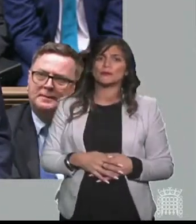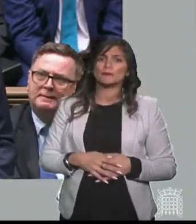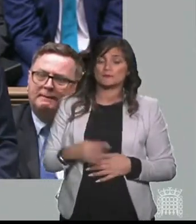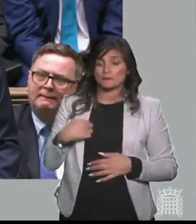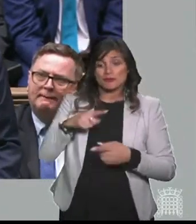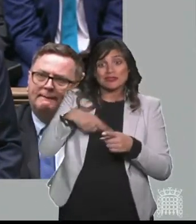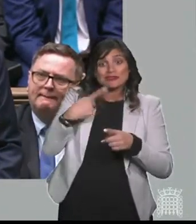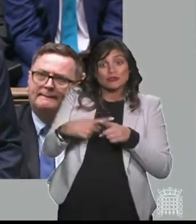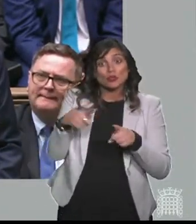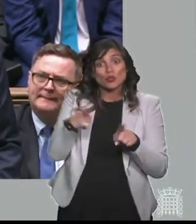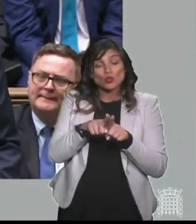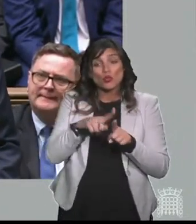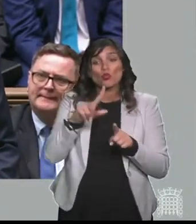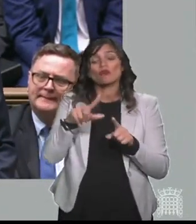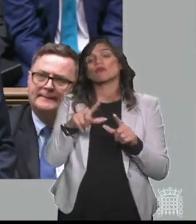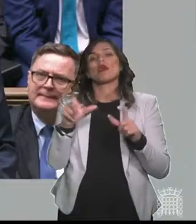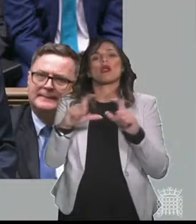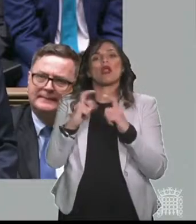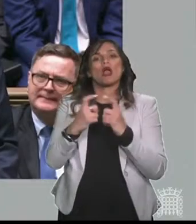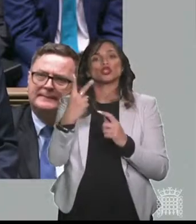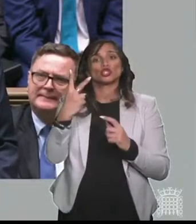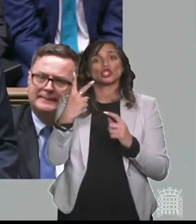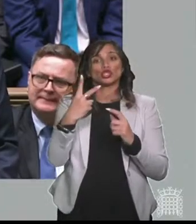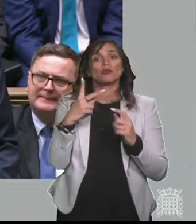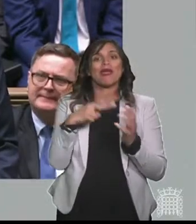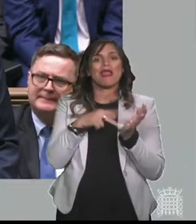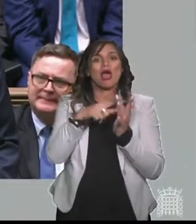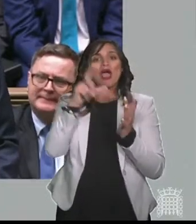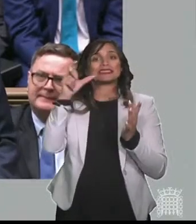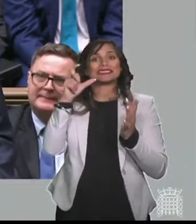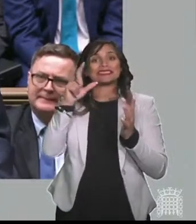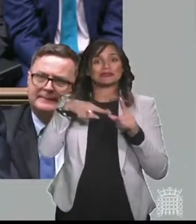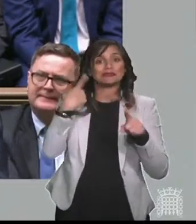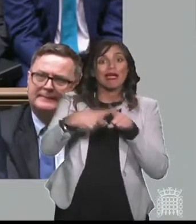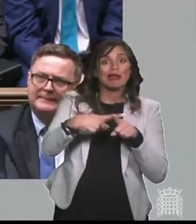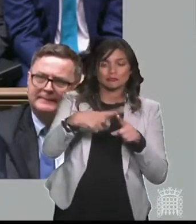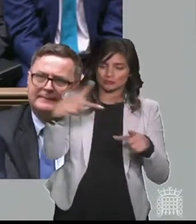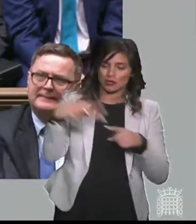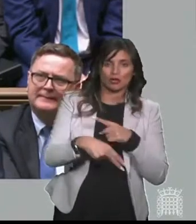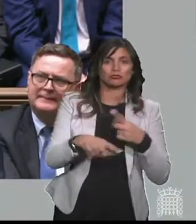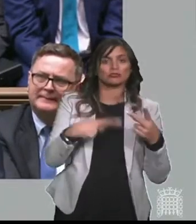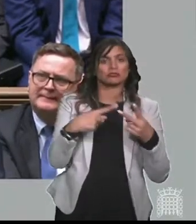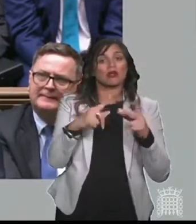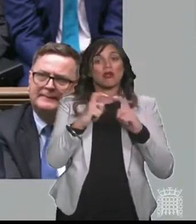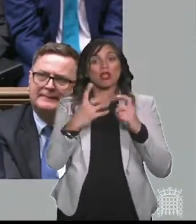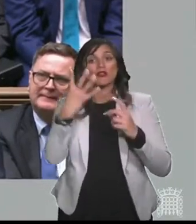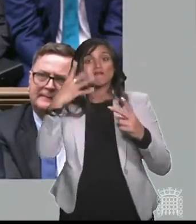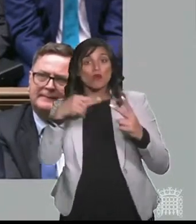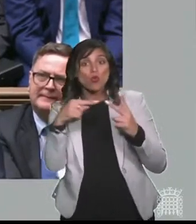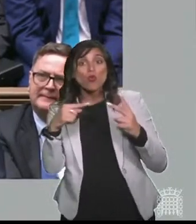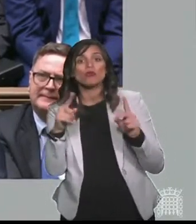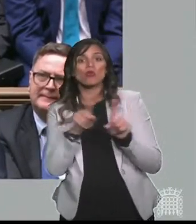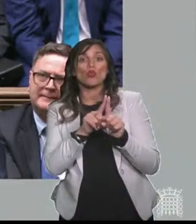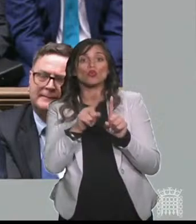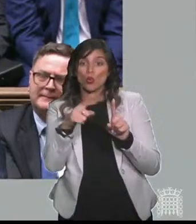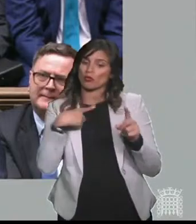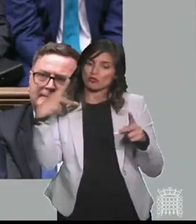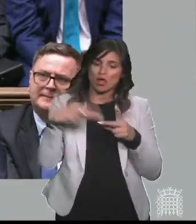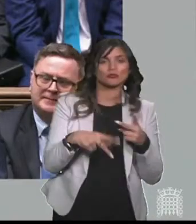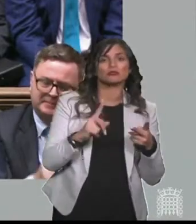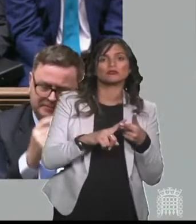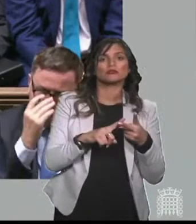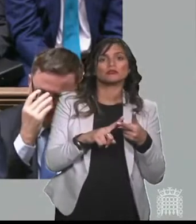the compulsory Class 2 charge and cutting Class 4 national insurance. but high employment taxes on